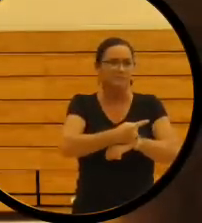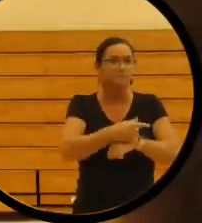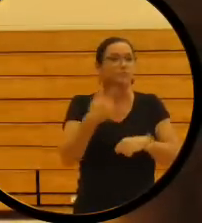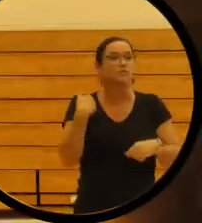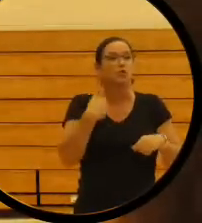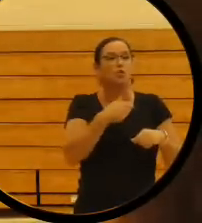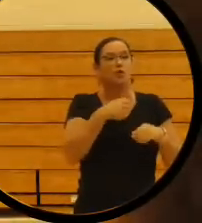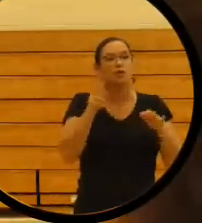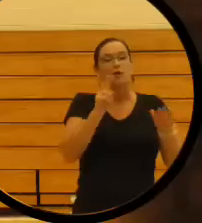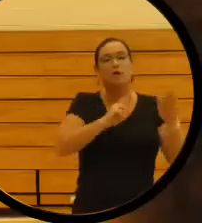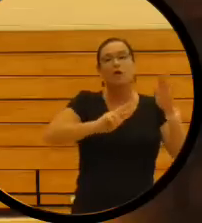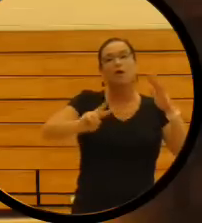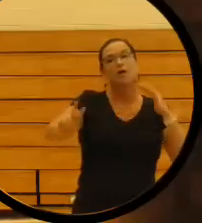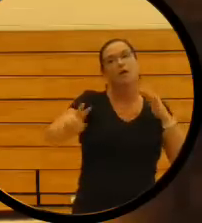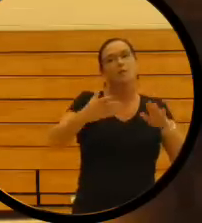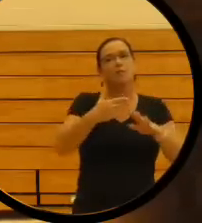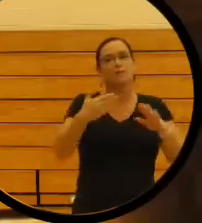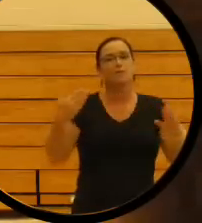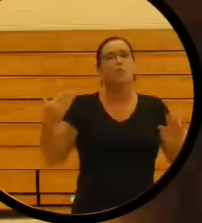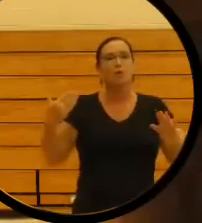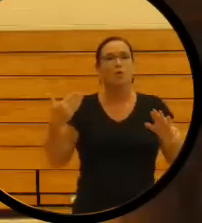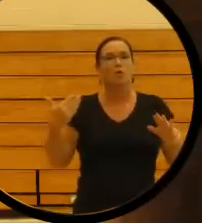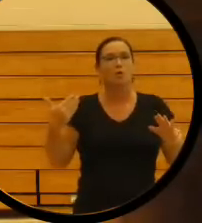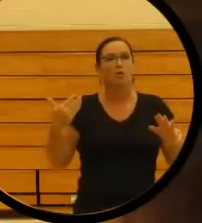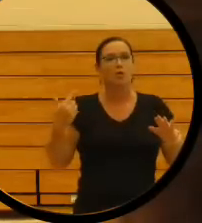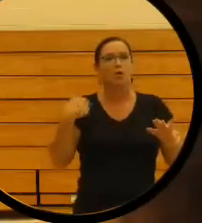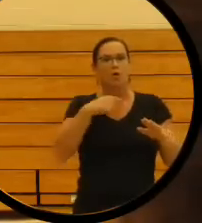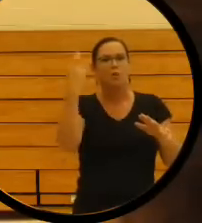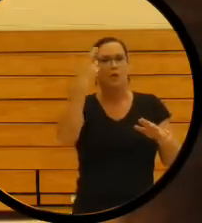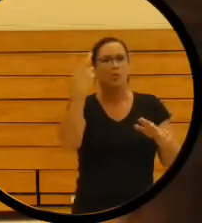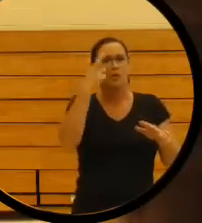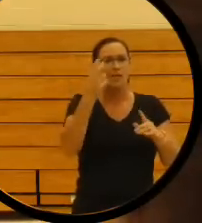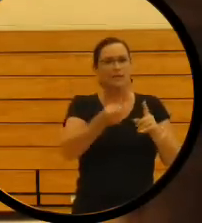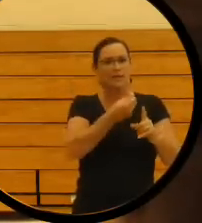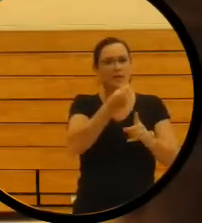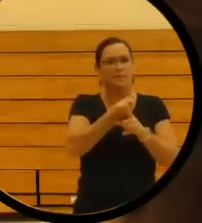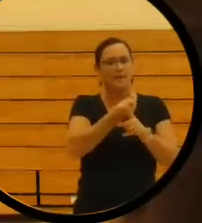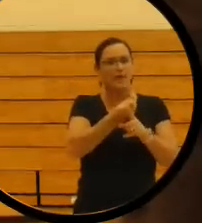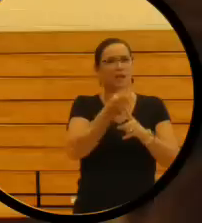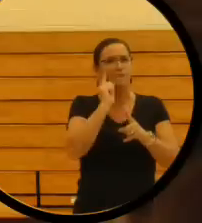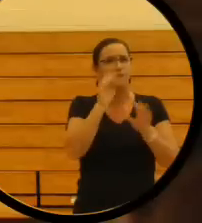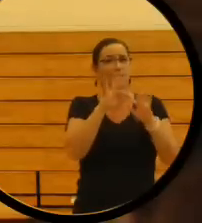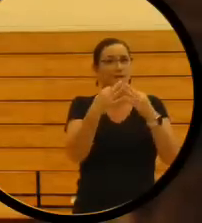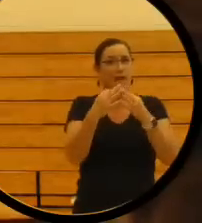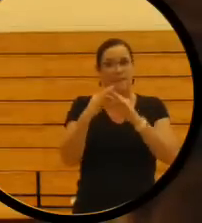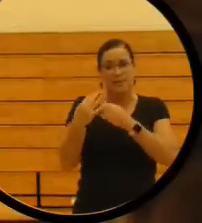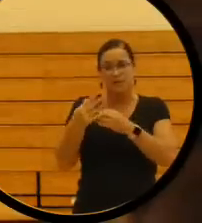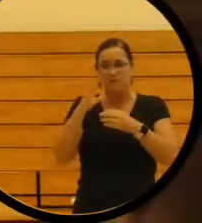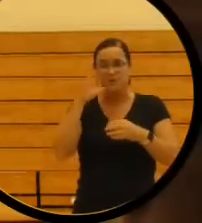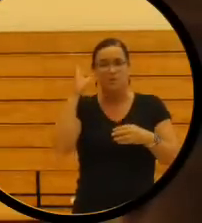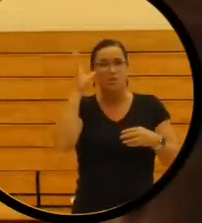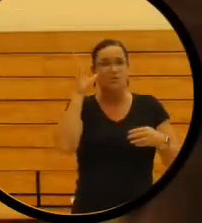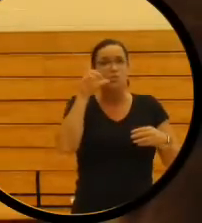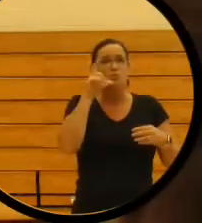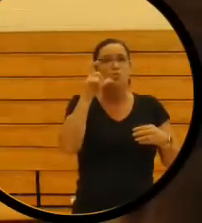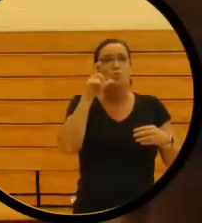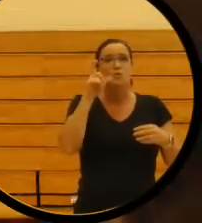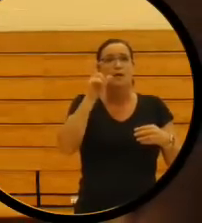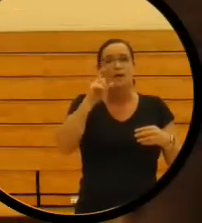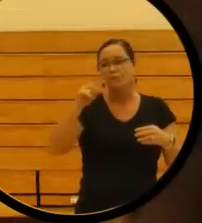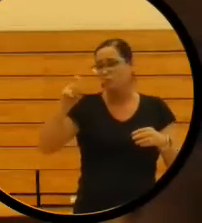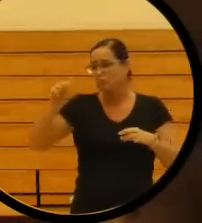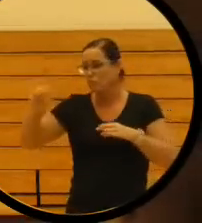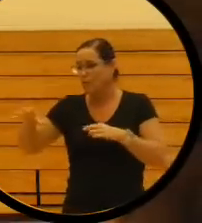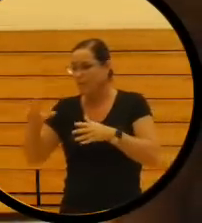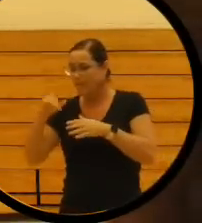we're projecting far ahead of time, because we realize that we're back to the families, the parents, we have to drop off the kids,